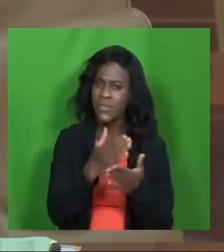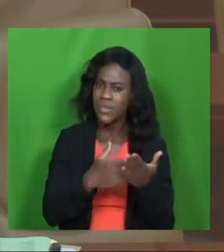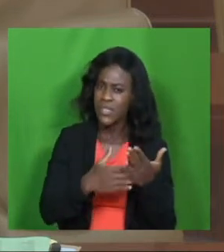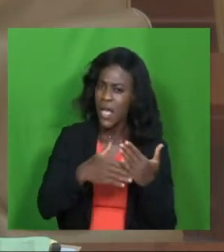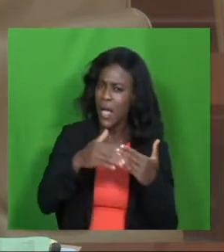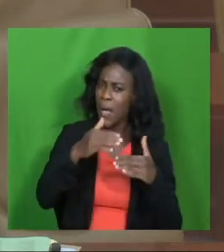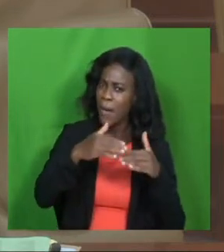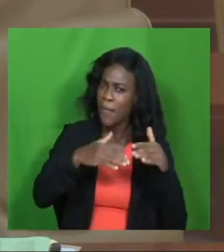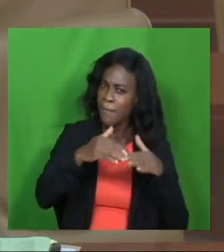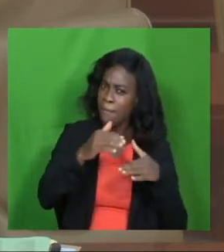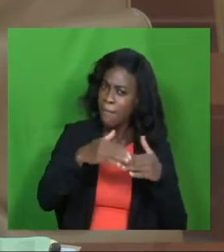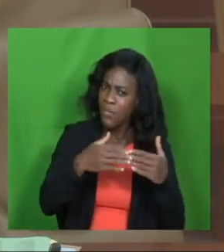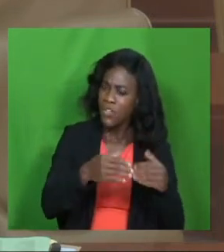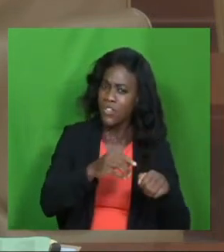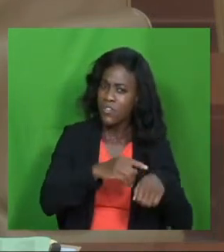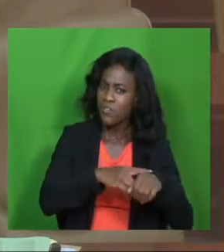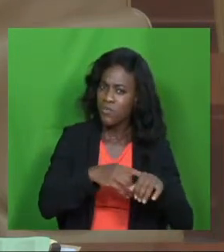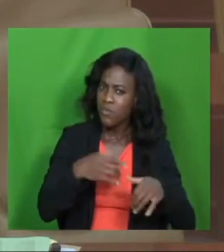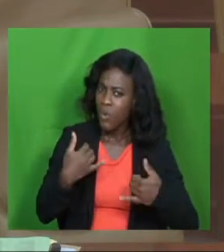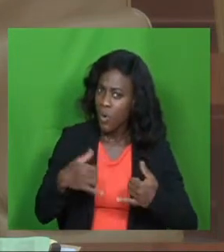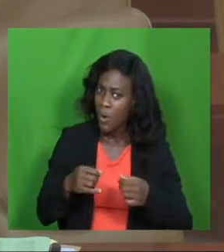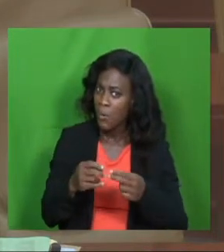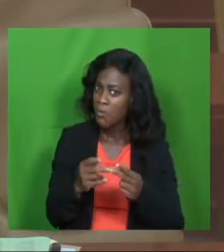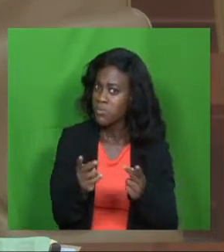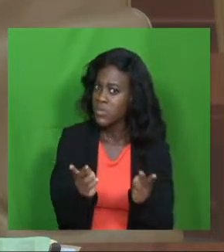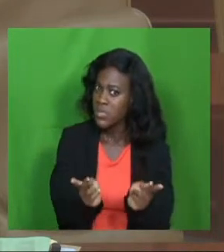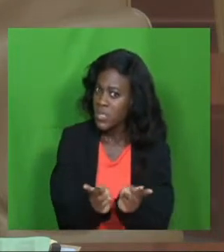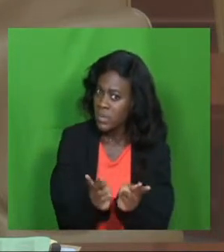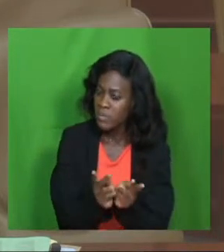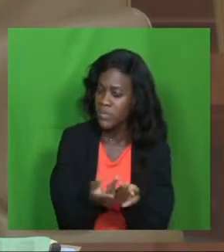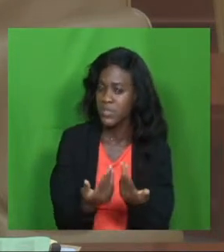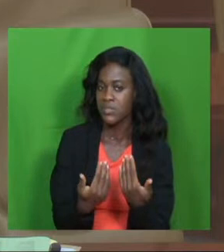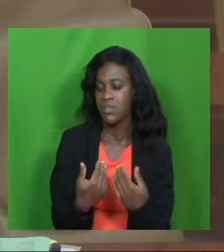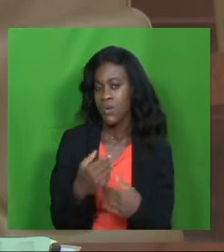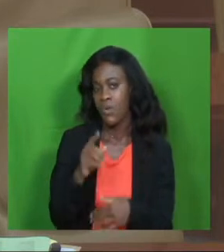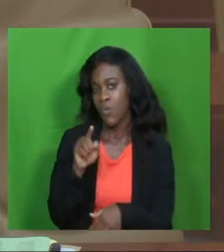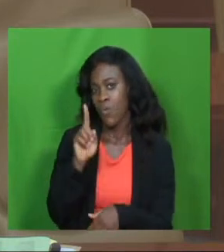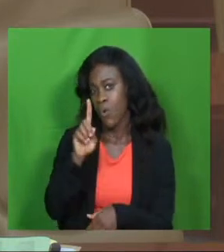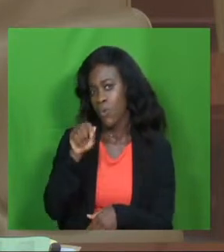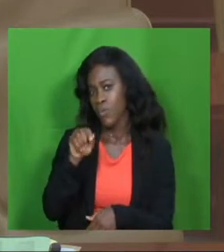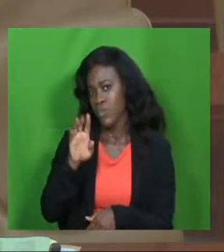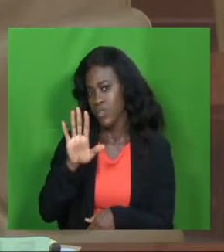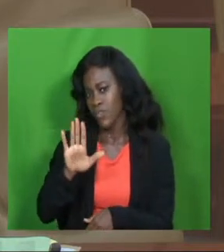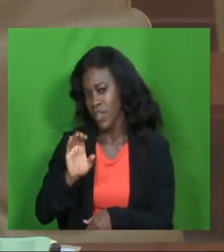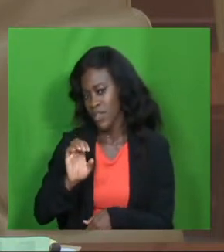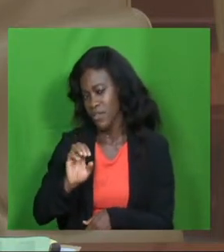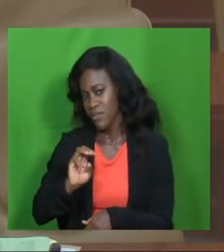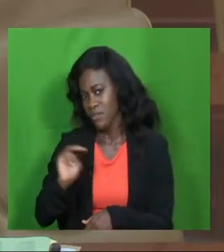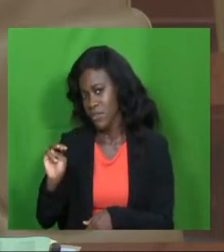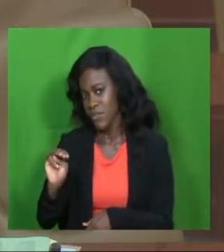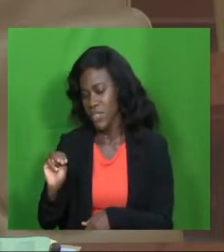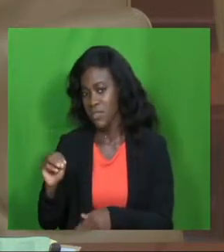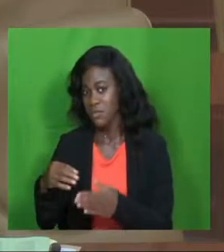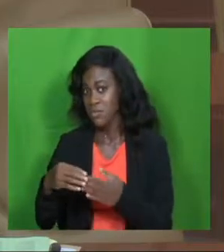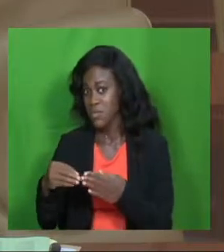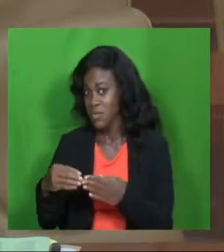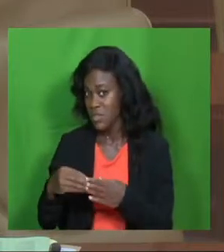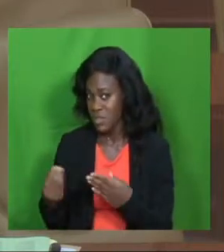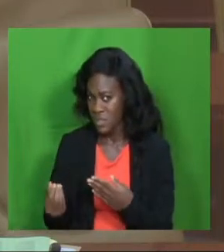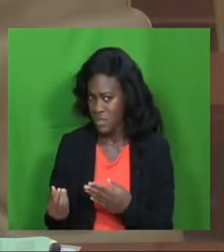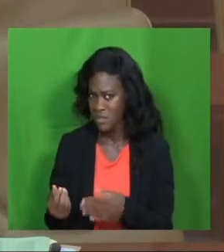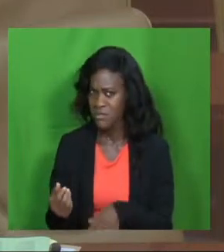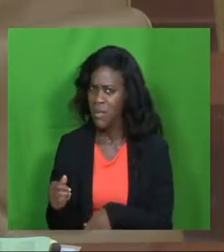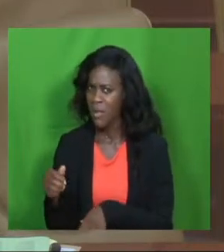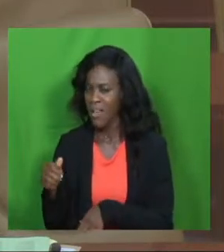constructing these AstroTEFs at a maximum of 1.5 million Ghana cedis. Some